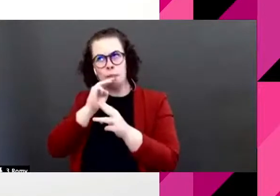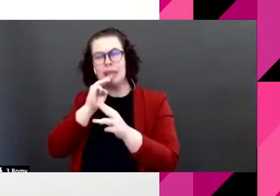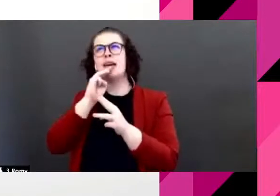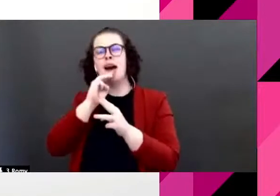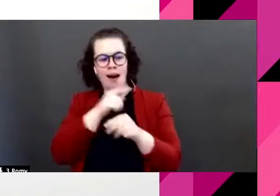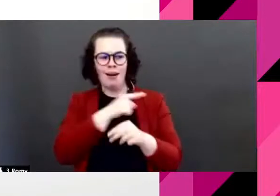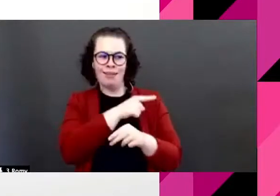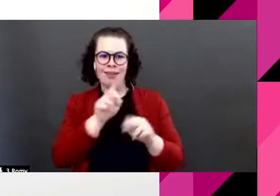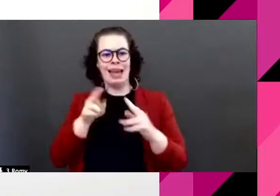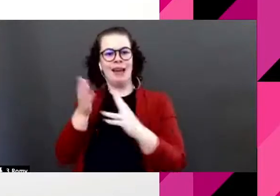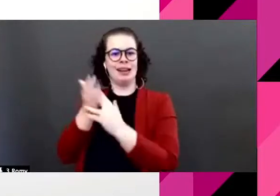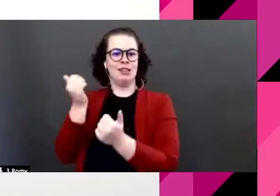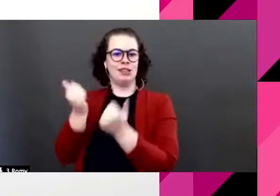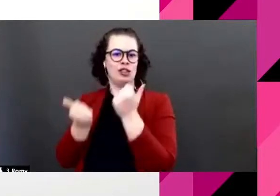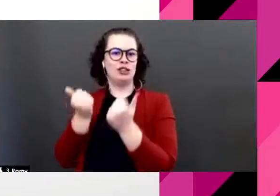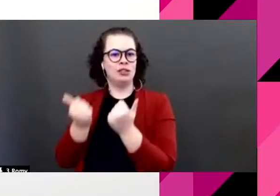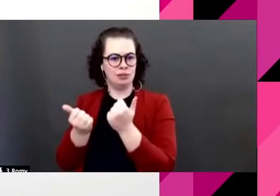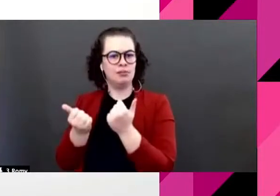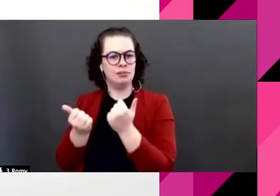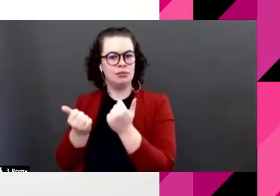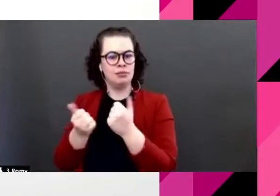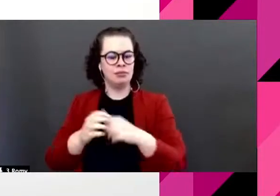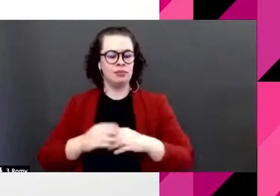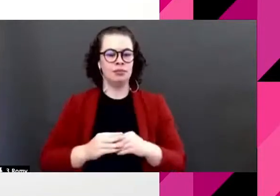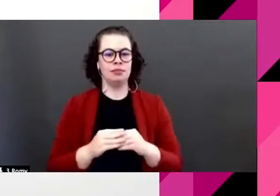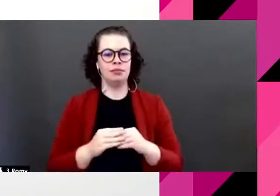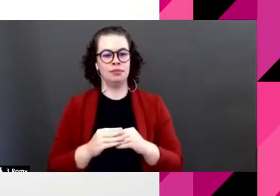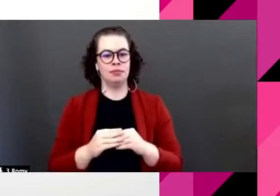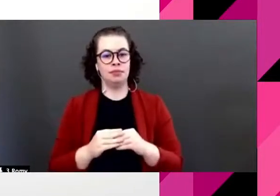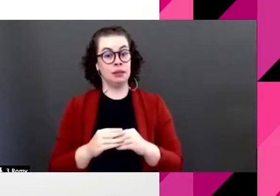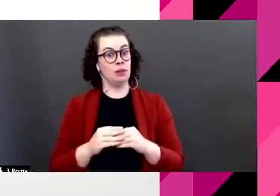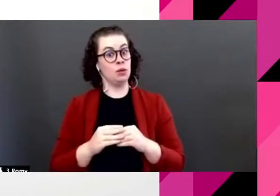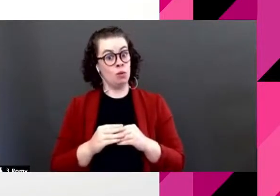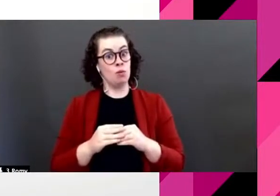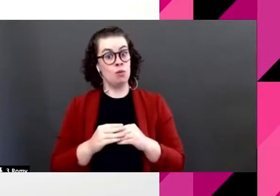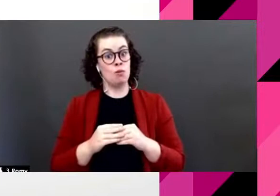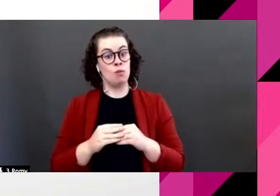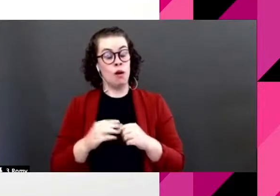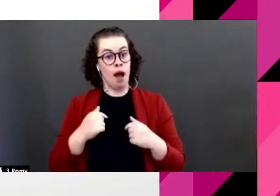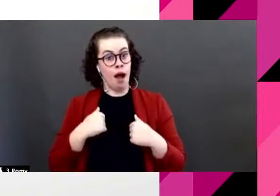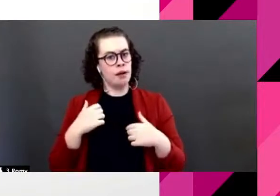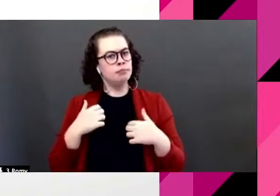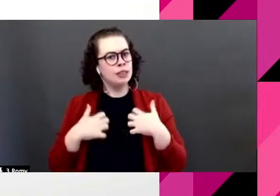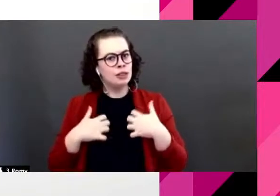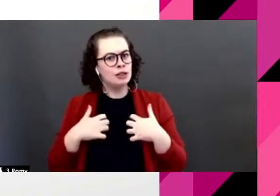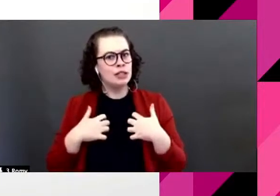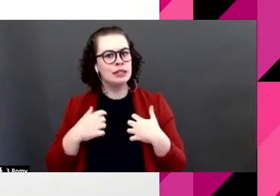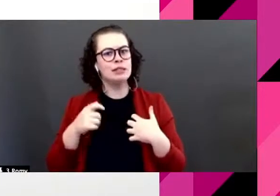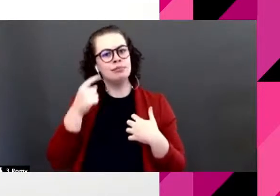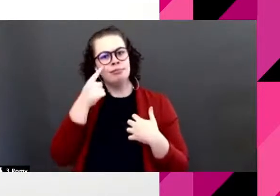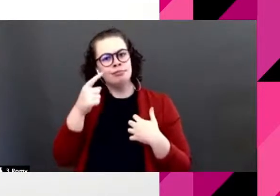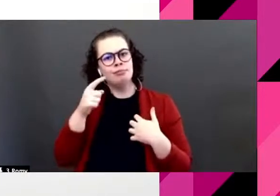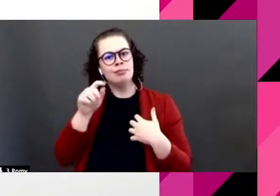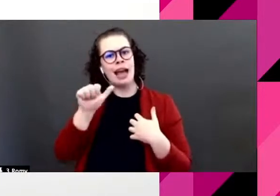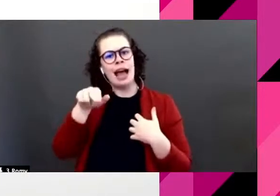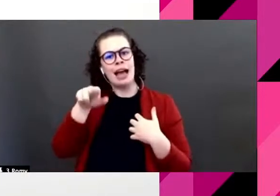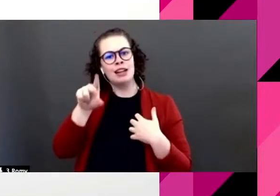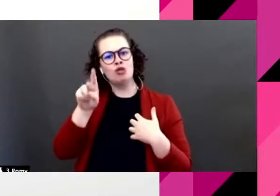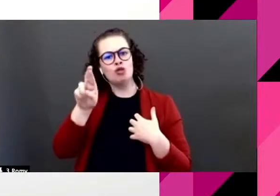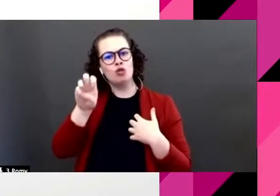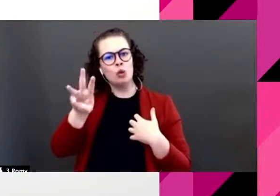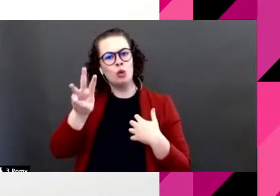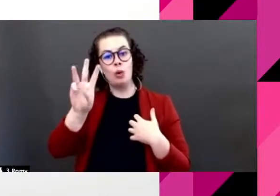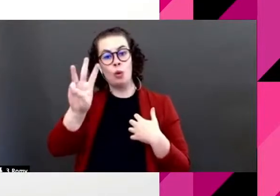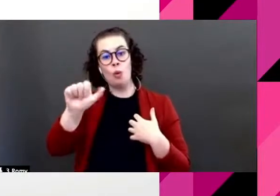justice. And in this regard, I very much look forward to hearing from Andrew Walter, who works in